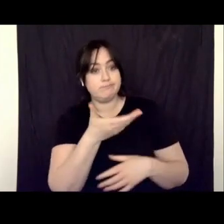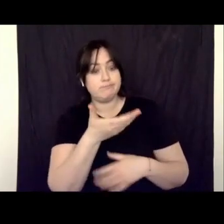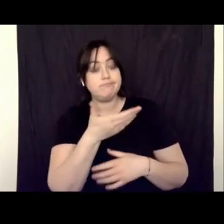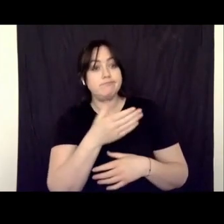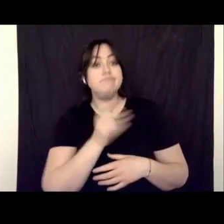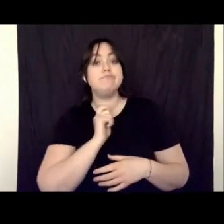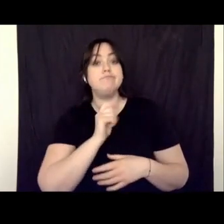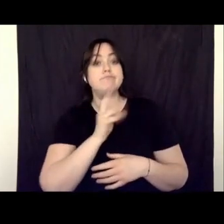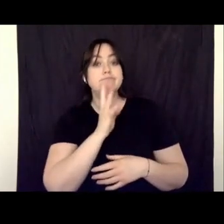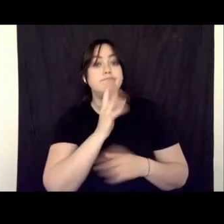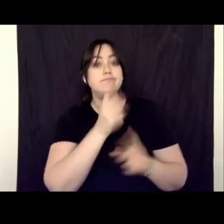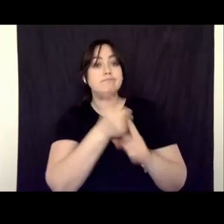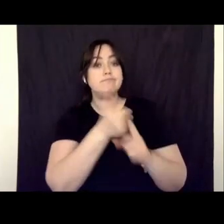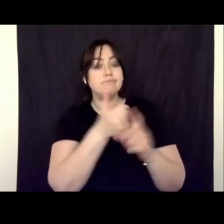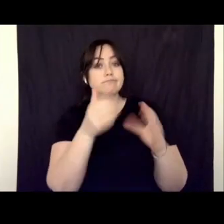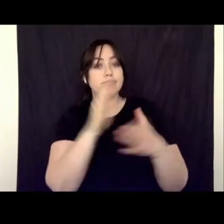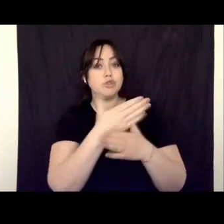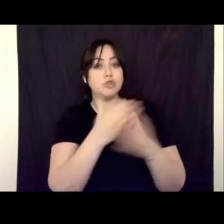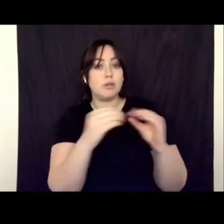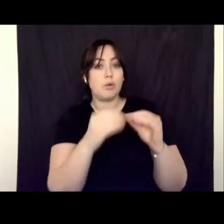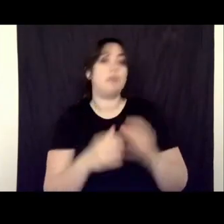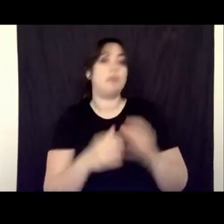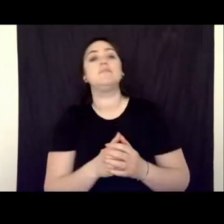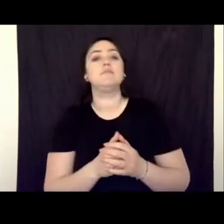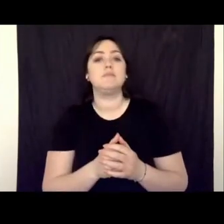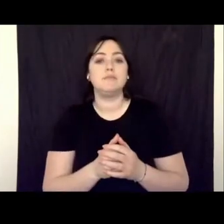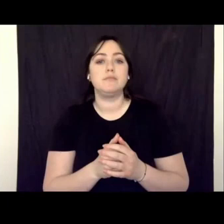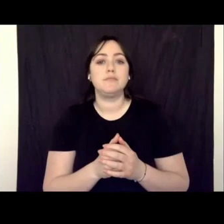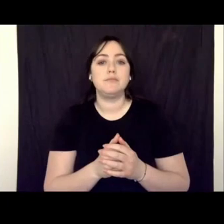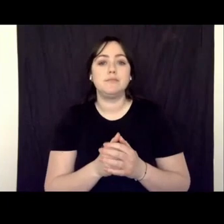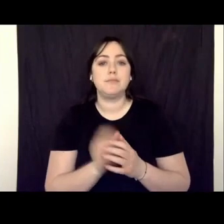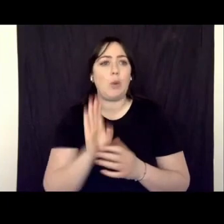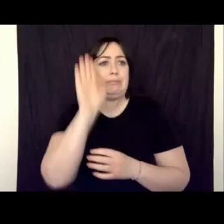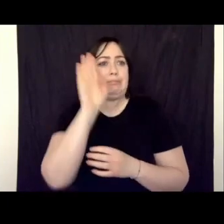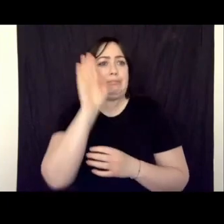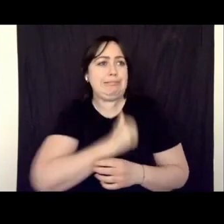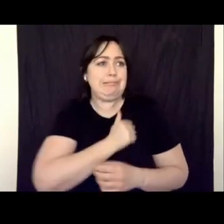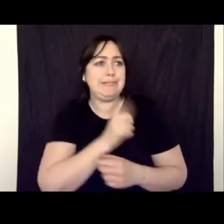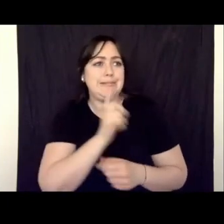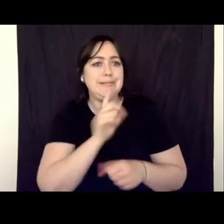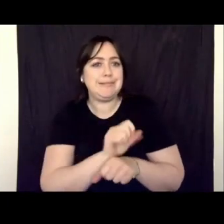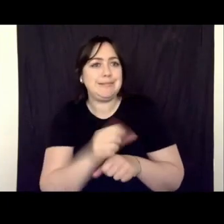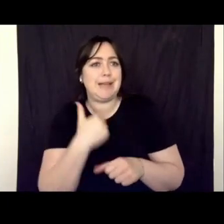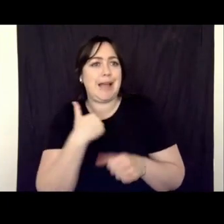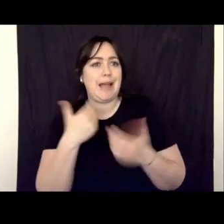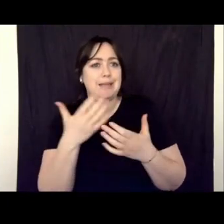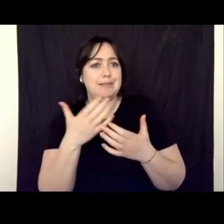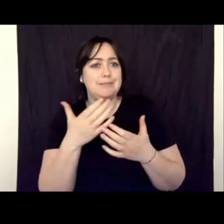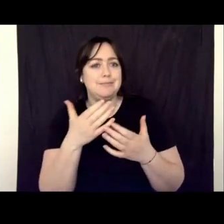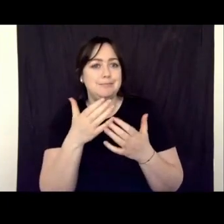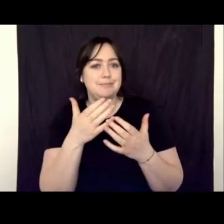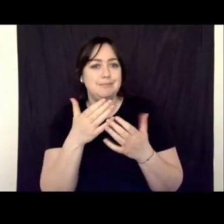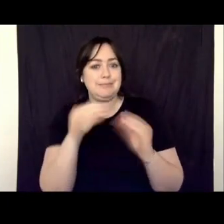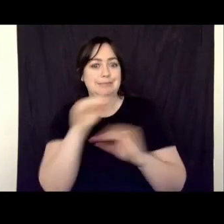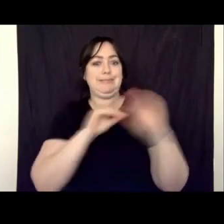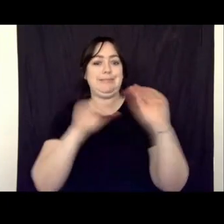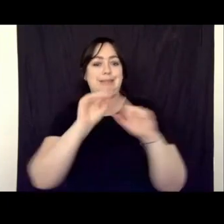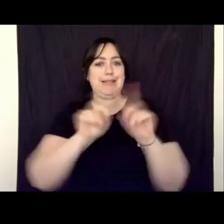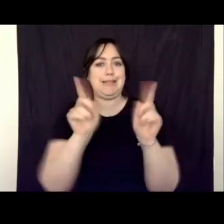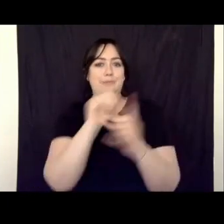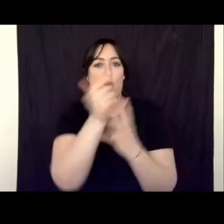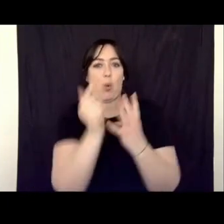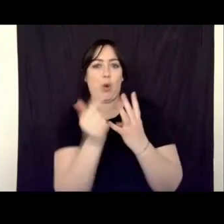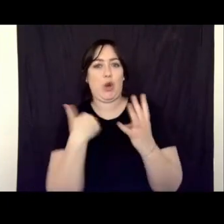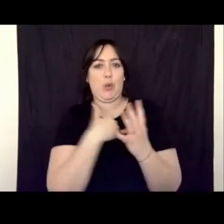and share a little bit more. Actually, we had an order that we were going to speak in, so can I apologize. Jump yes,